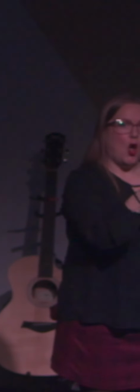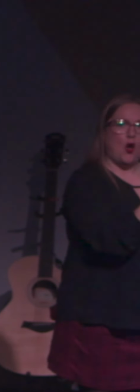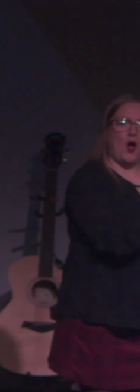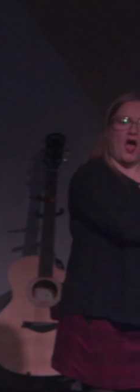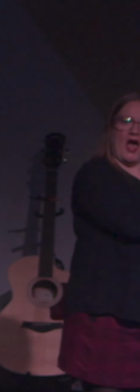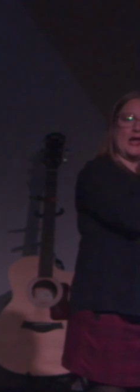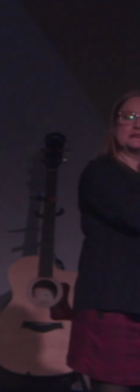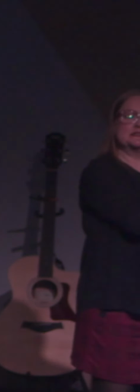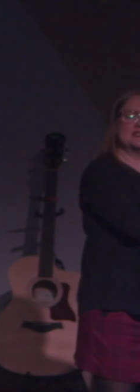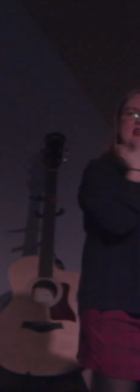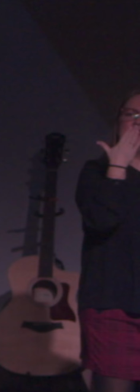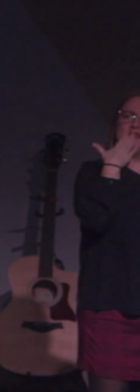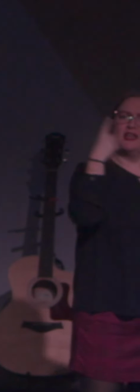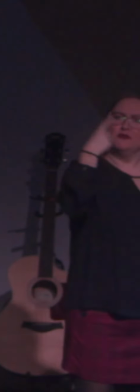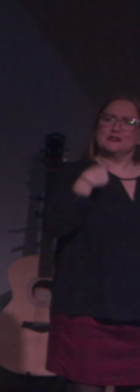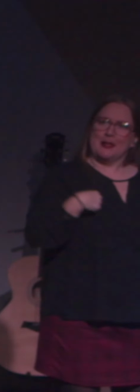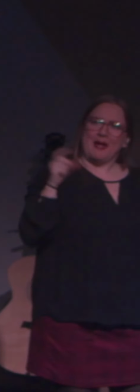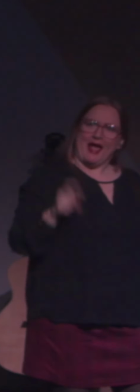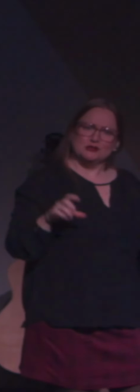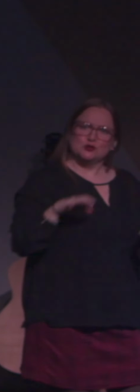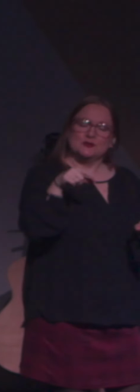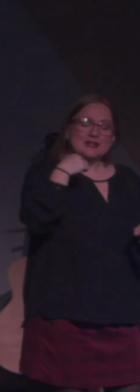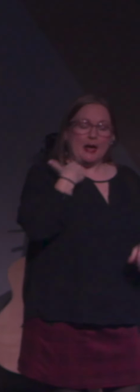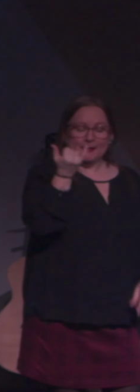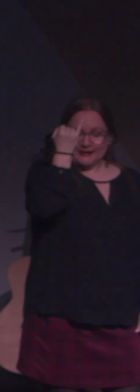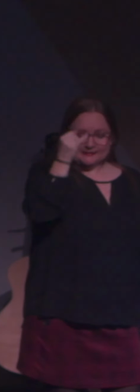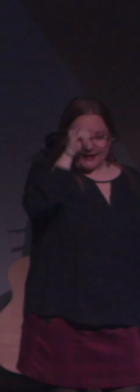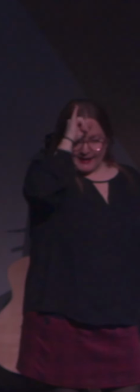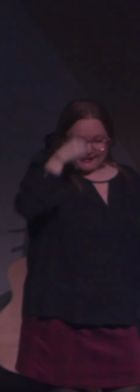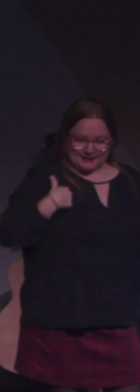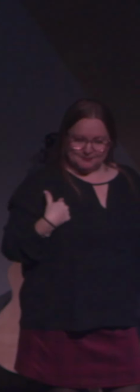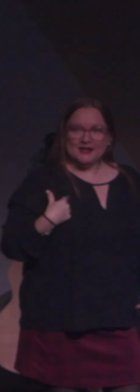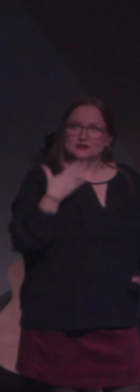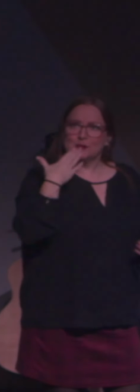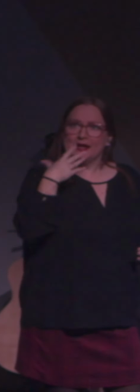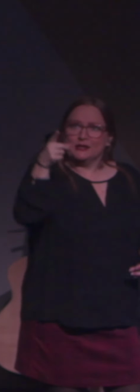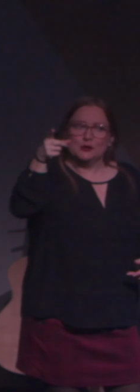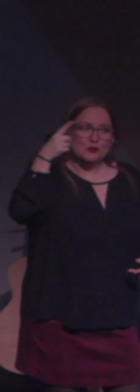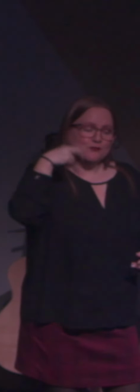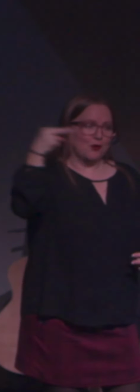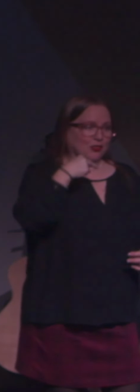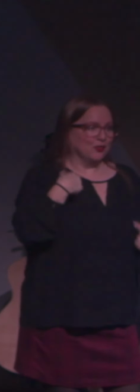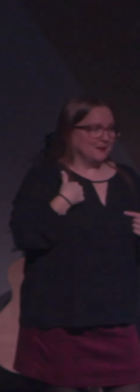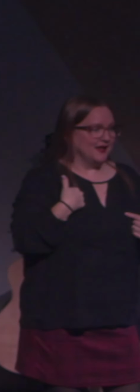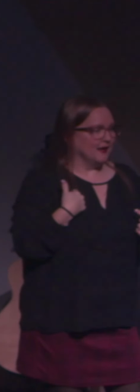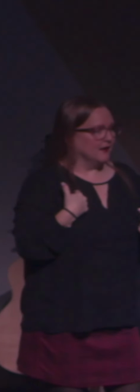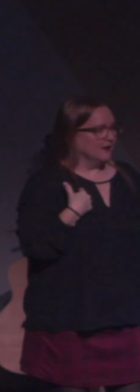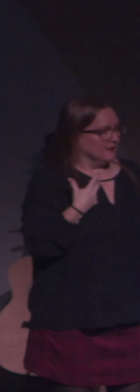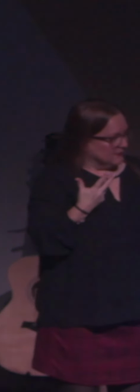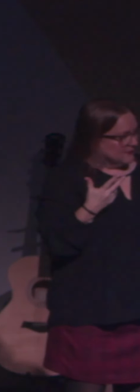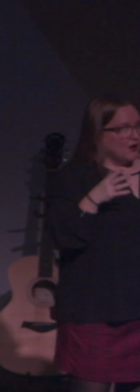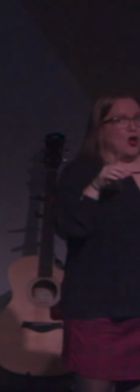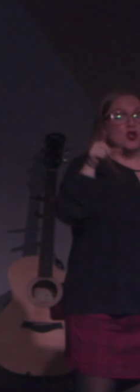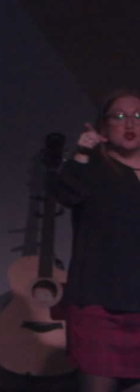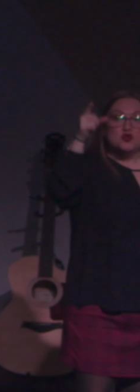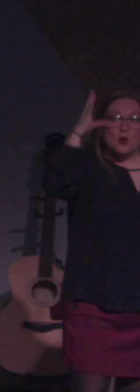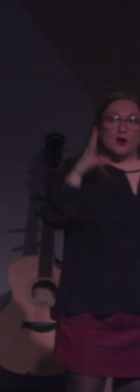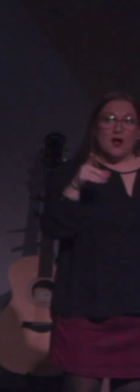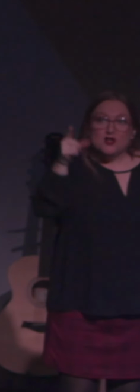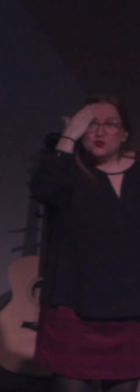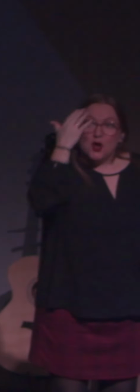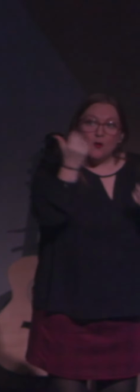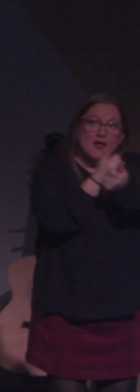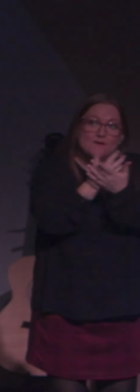me. Oh, cool. Thanks for being there for me. I'm an idiot, right? Like, we have those moments where it's like, oh. You're God and you